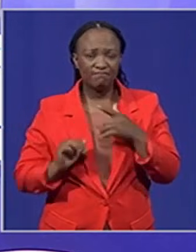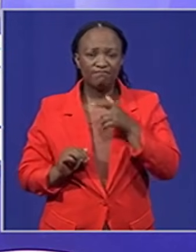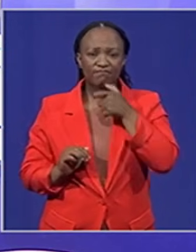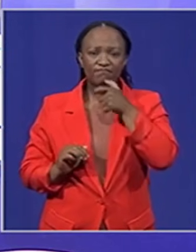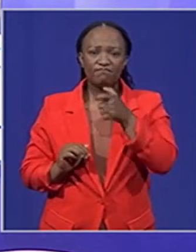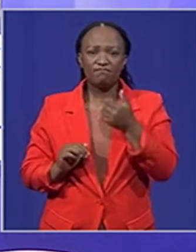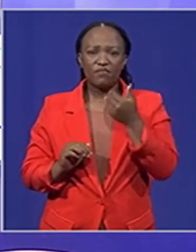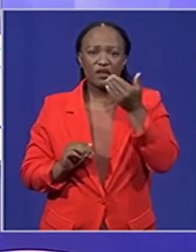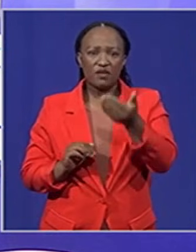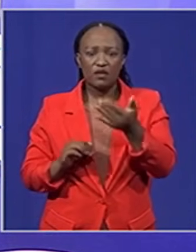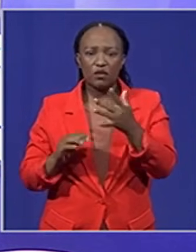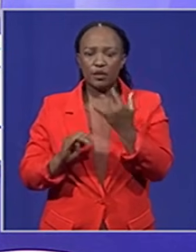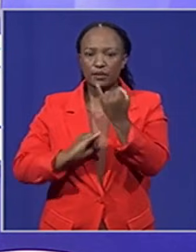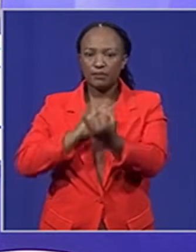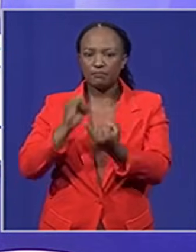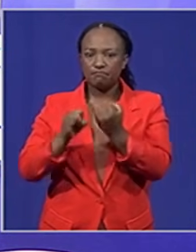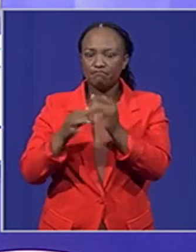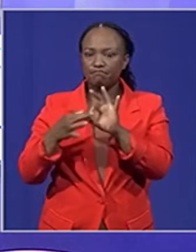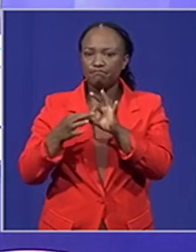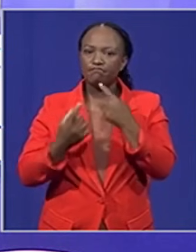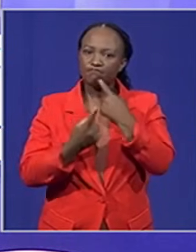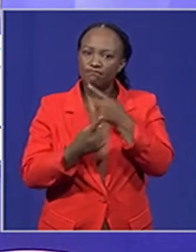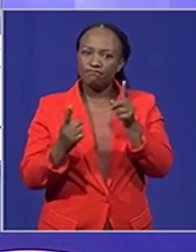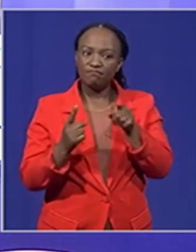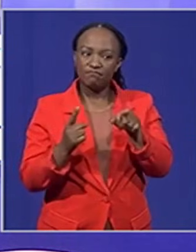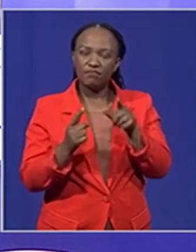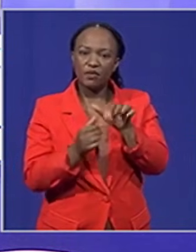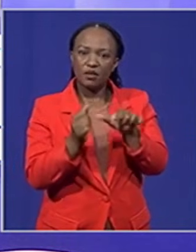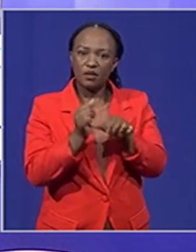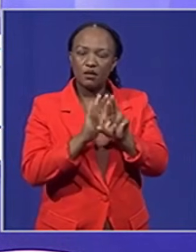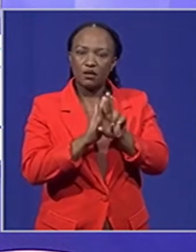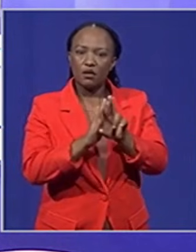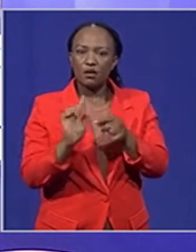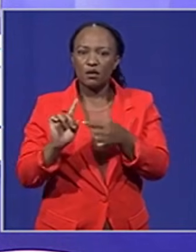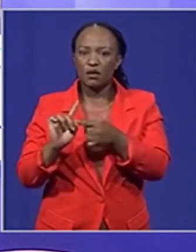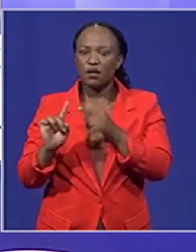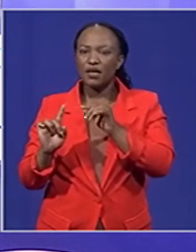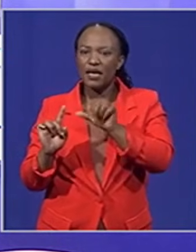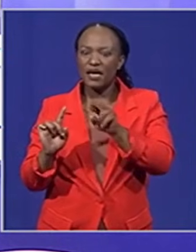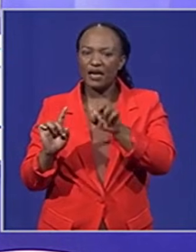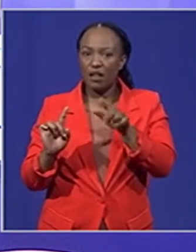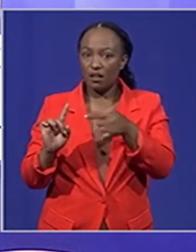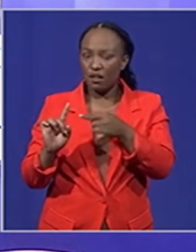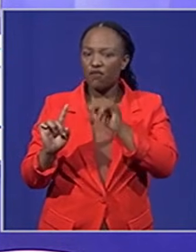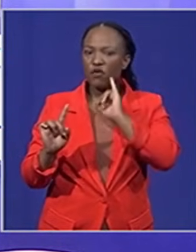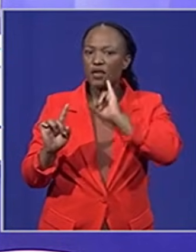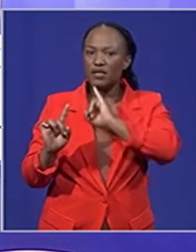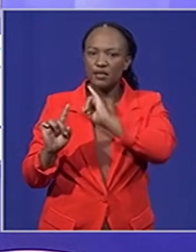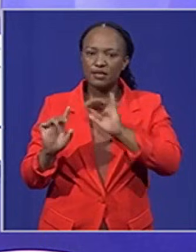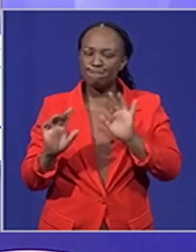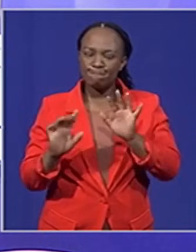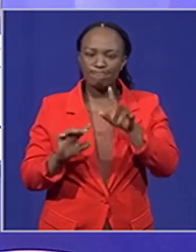sephetho sa kgoro ya merero ya boditšhabatšhaba sa go tsebiša motlatša motseta wa Israel Ariel Saidman bjalo ka motho yo a sa amogelego